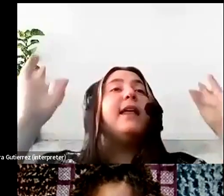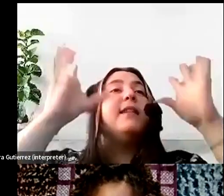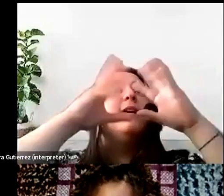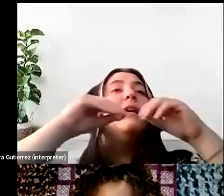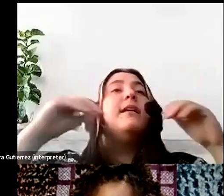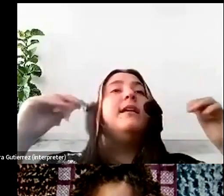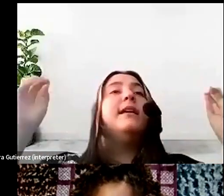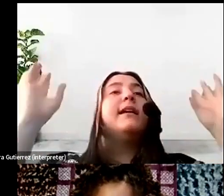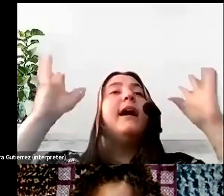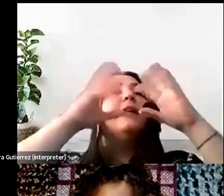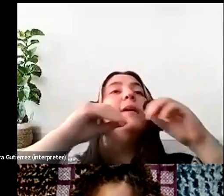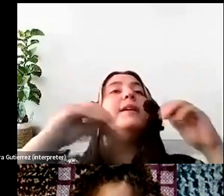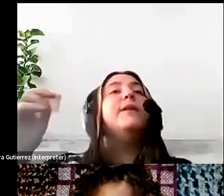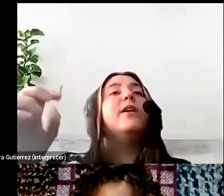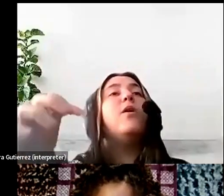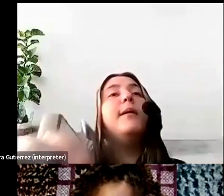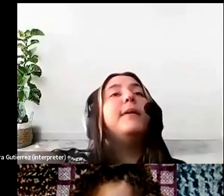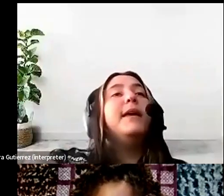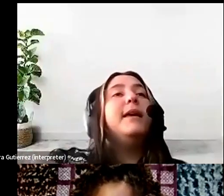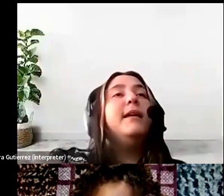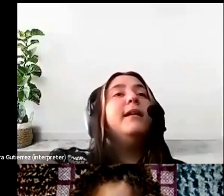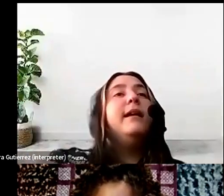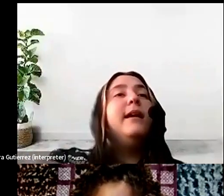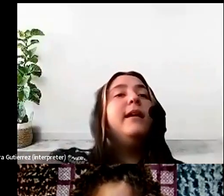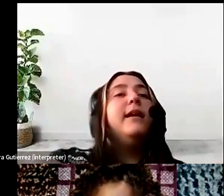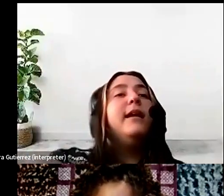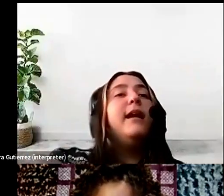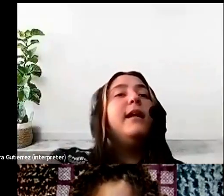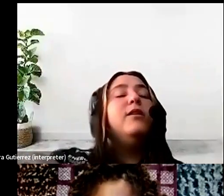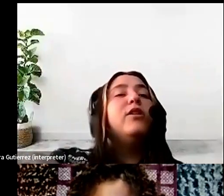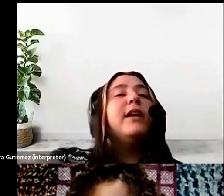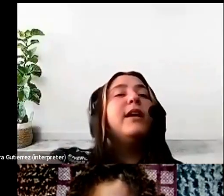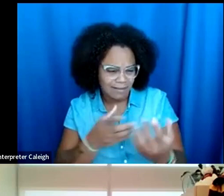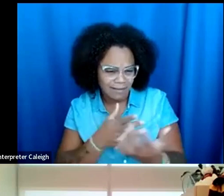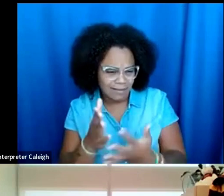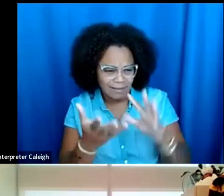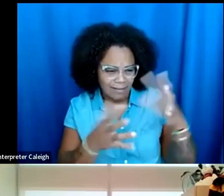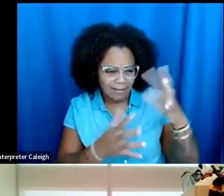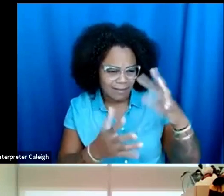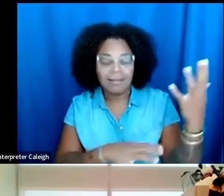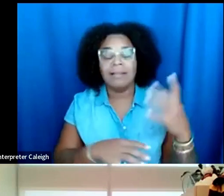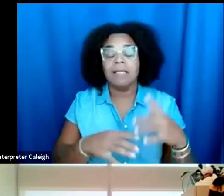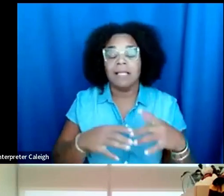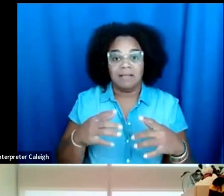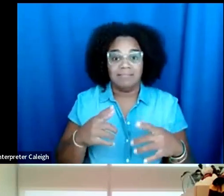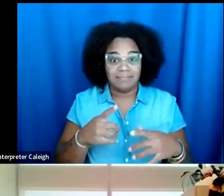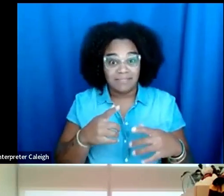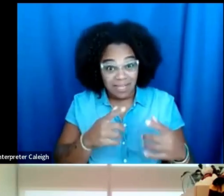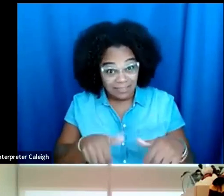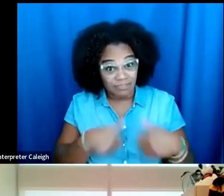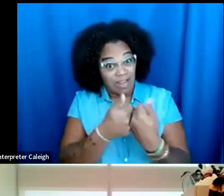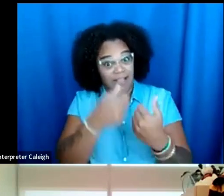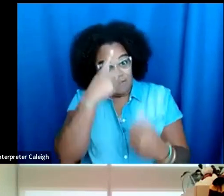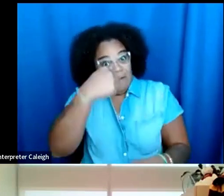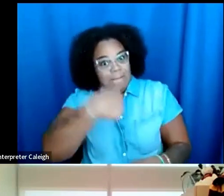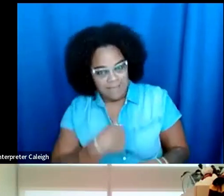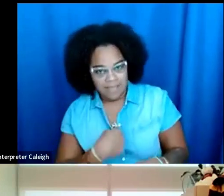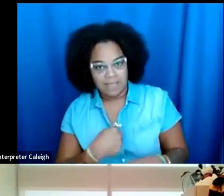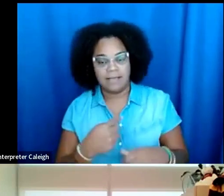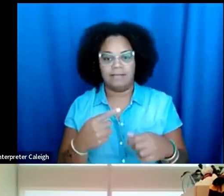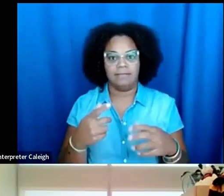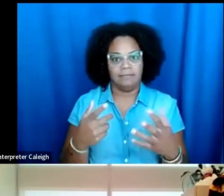a tough time navigating the system myself, with some alternative beliefs and just